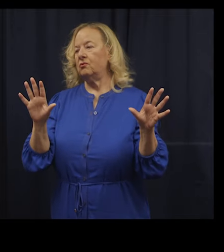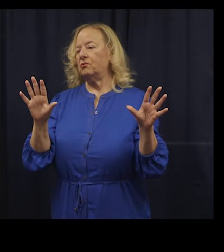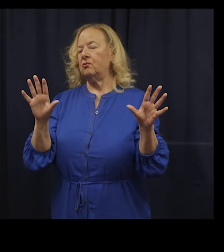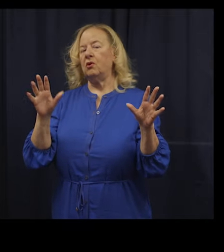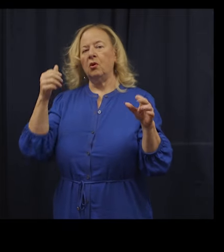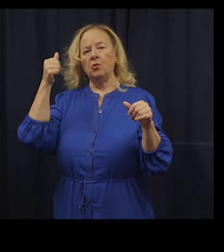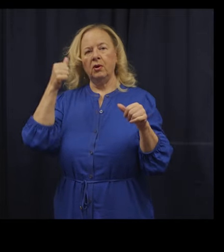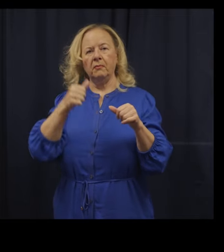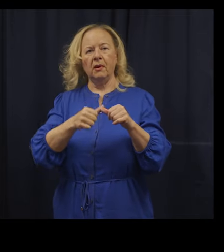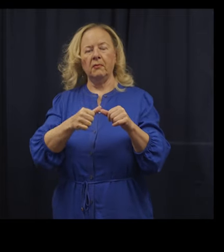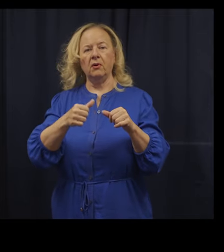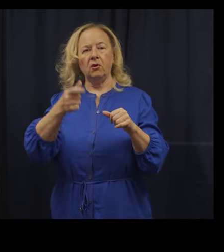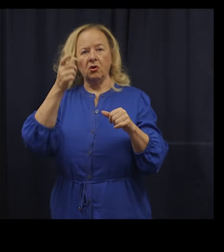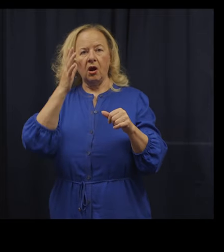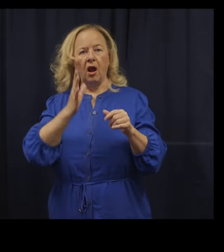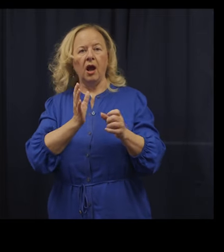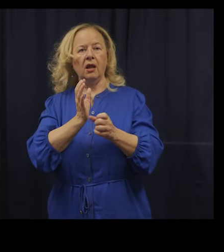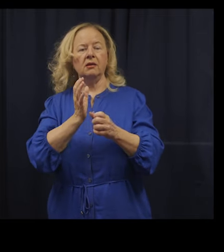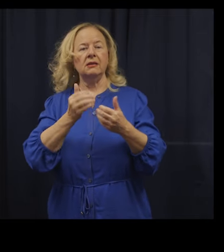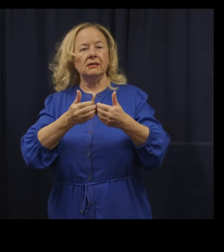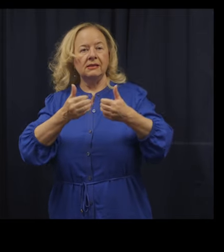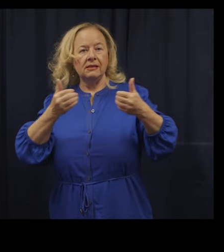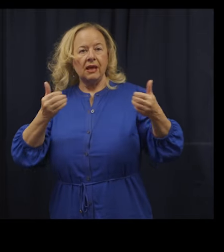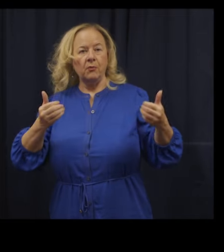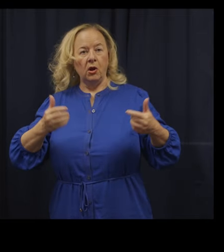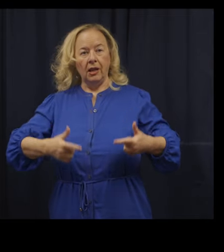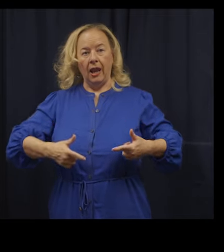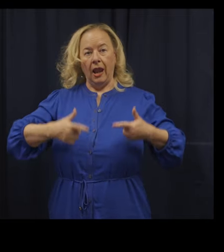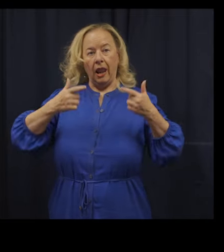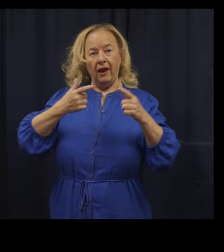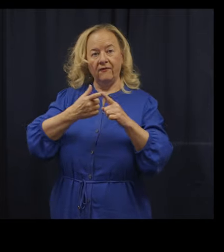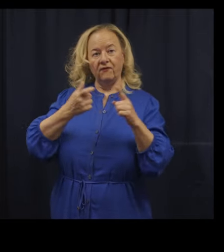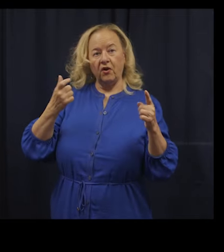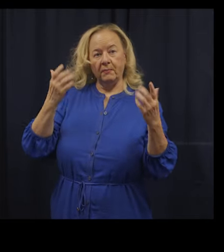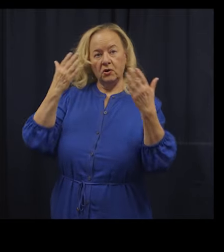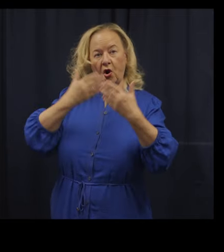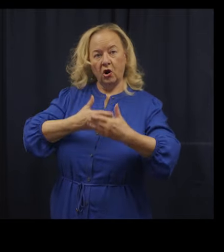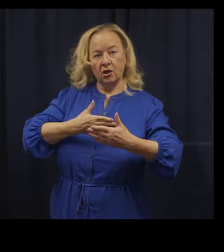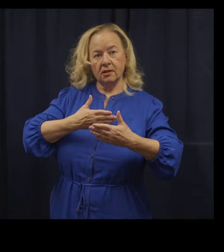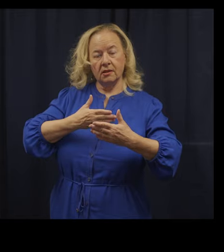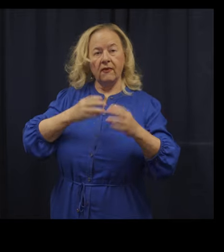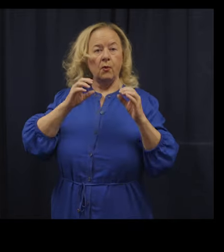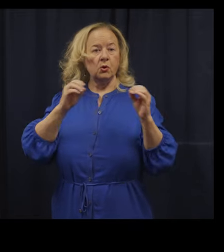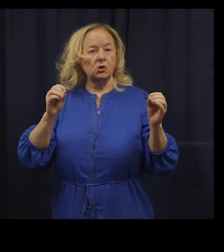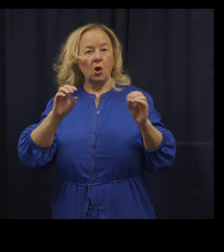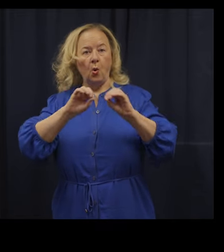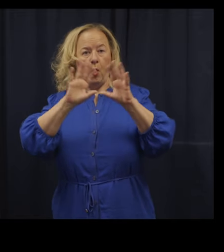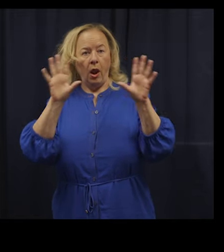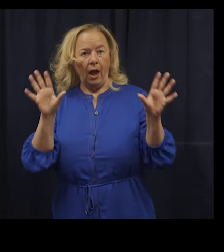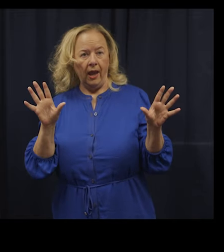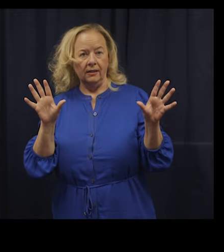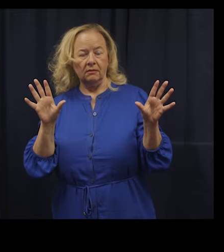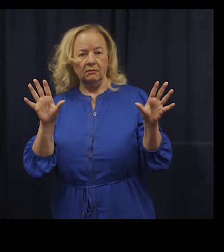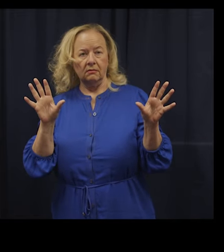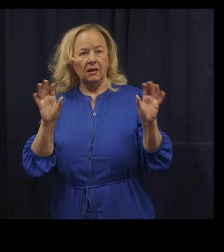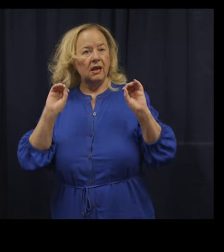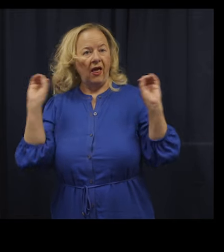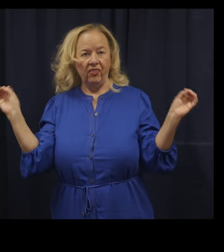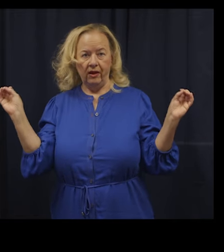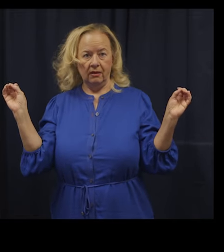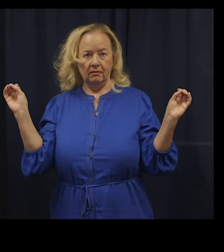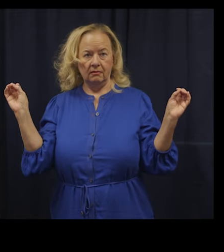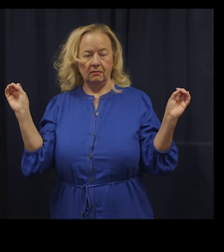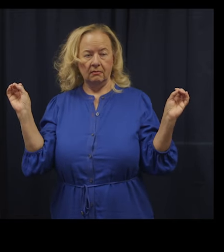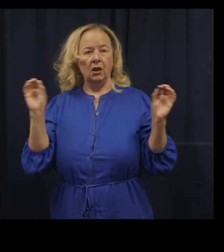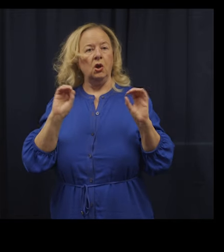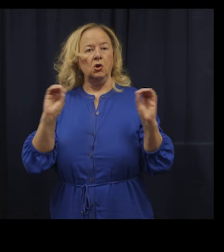beginning, God separated the light from the darkness. And the darkness, there was absolutely no light, no stars, no sun, no moon. There was no light